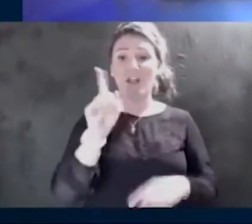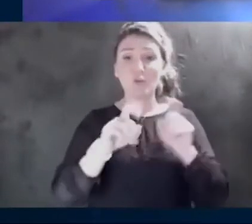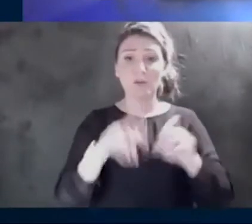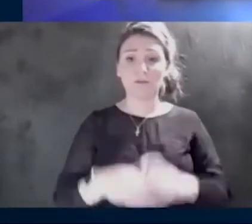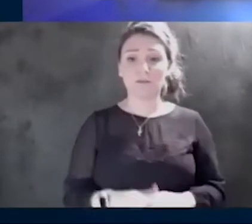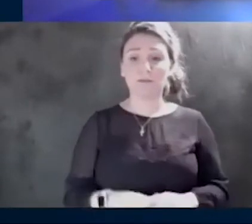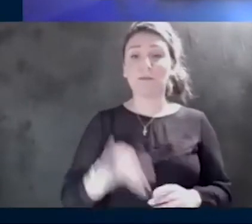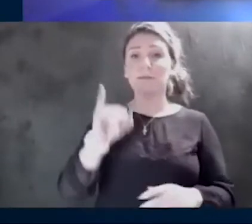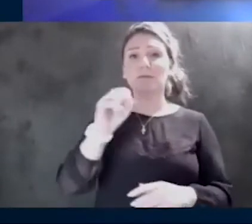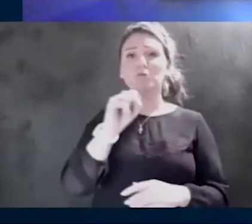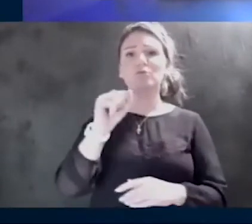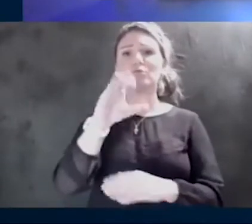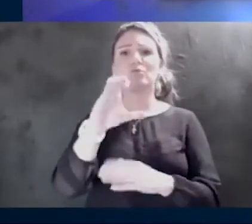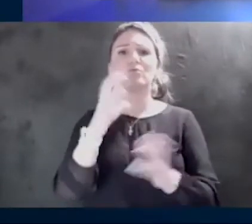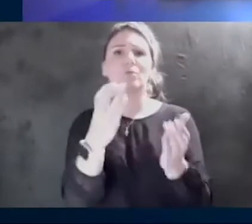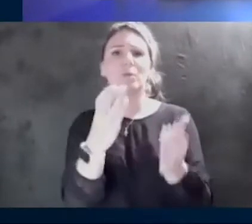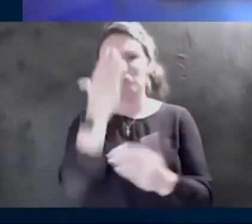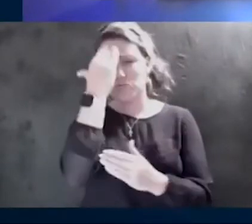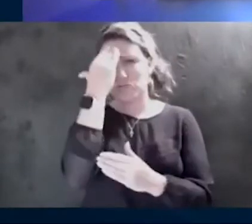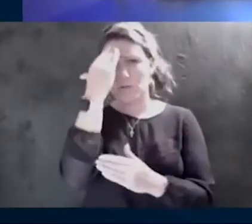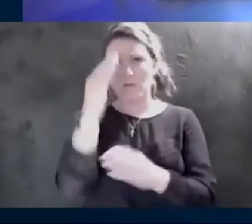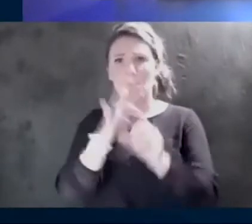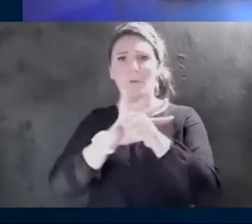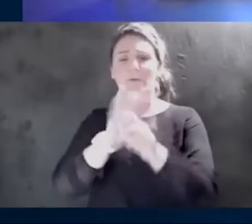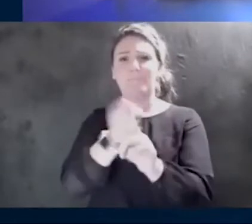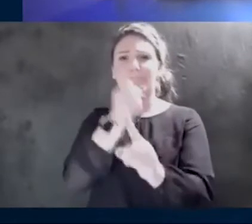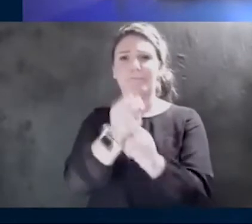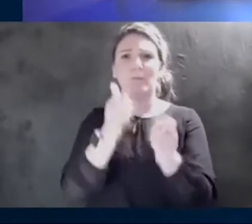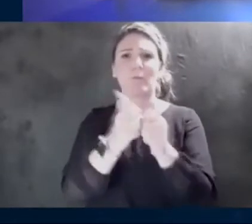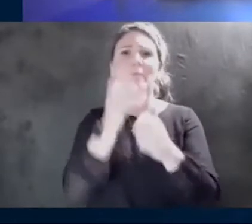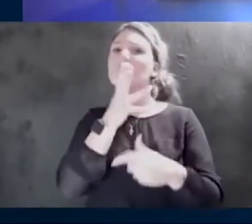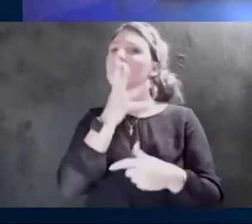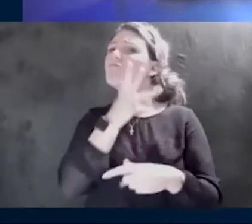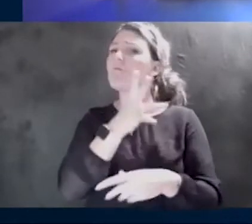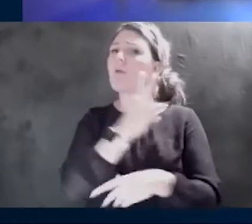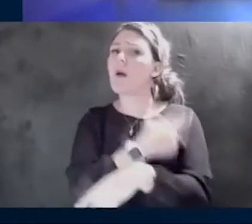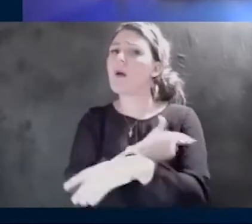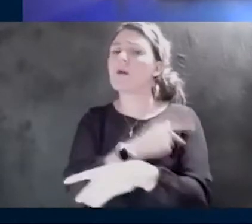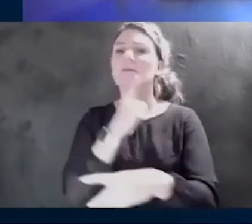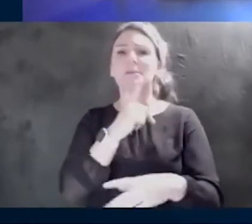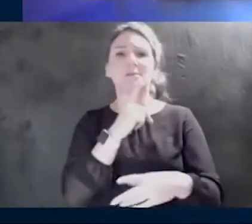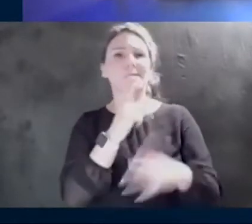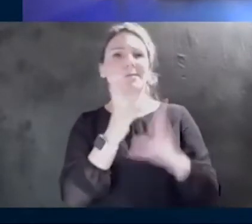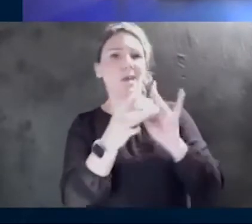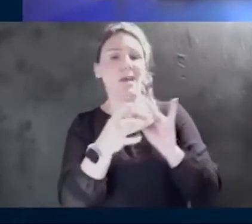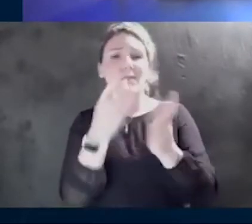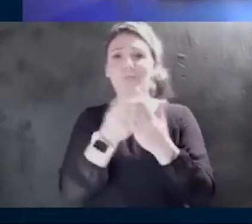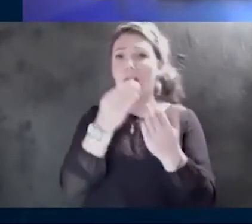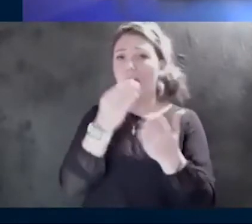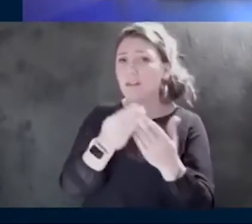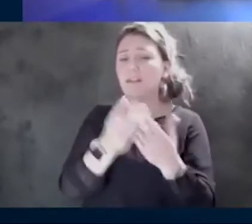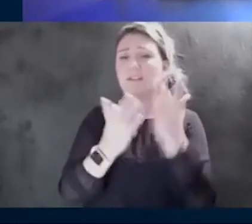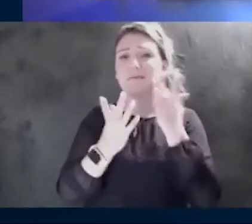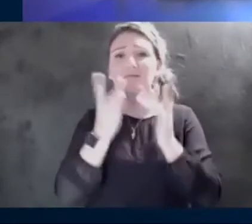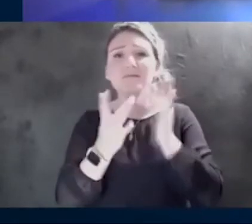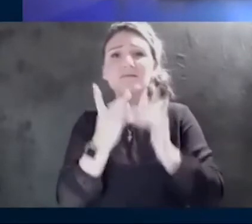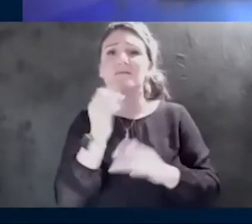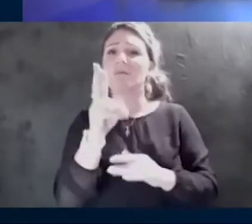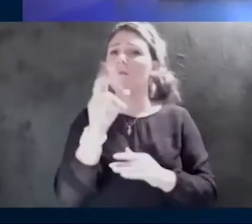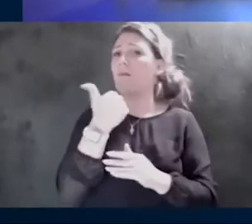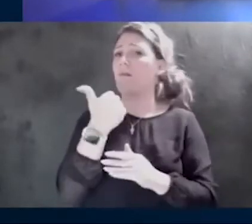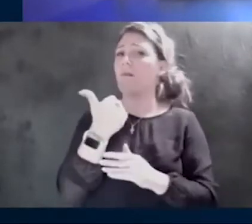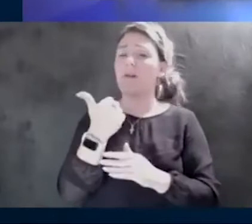what has been COVID's impact on rural hospitals in terms of financial losses and number of facilities that have